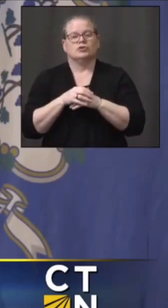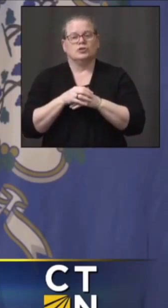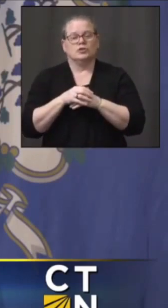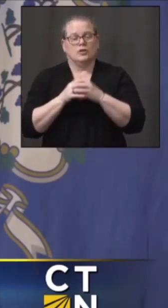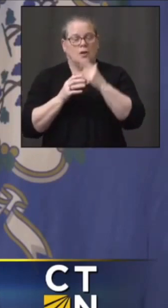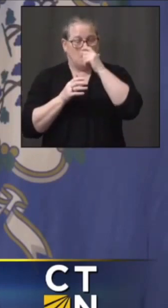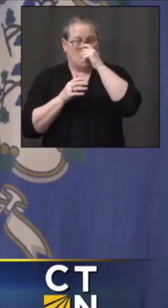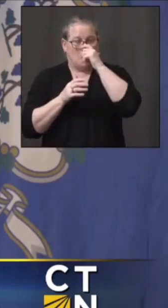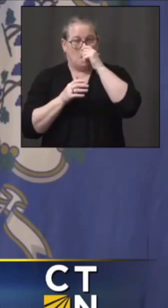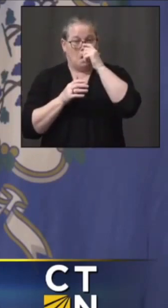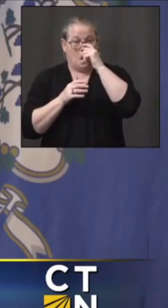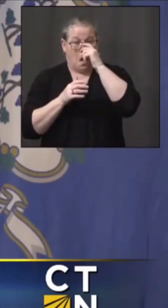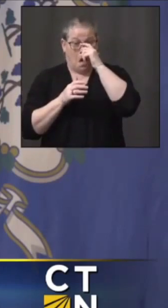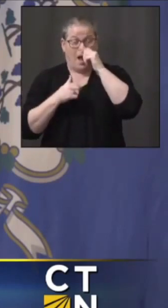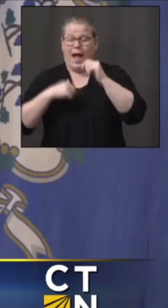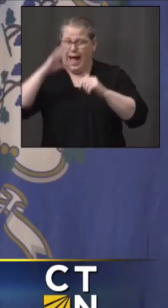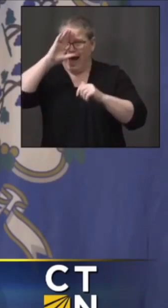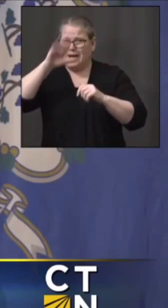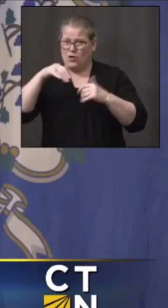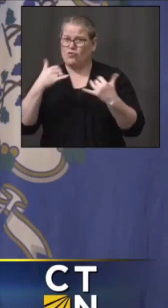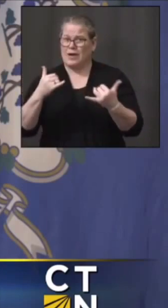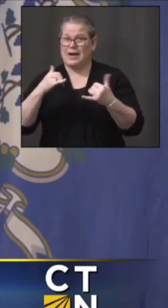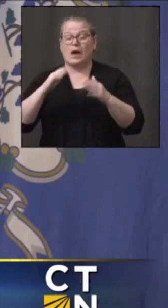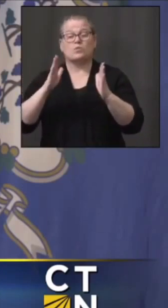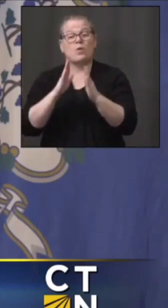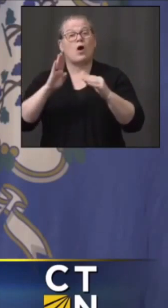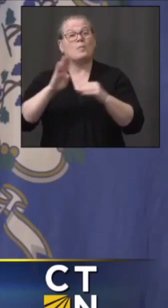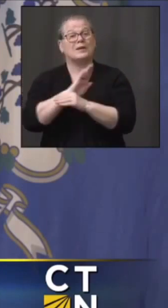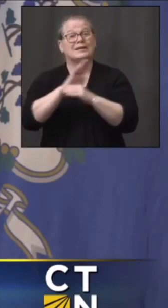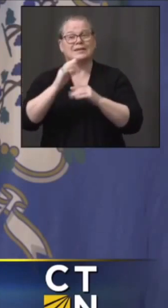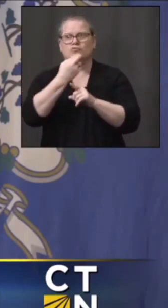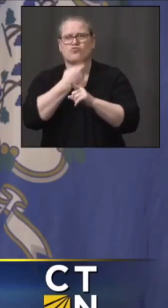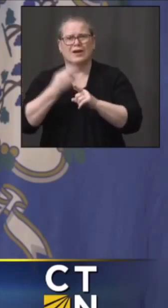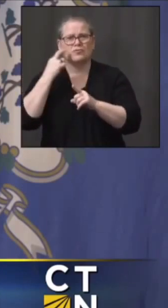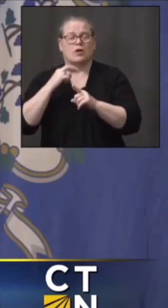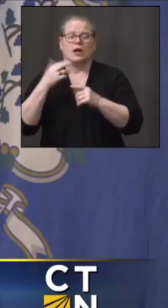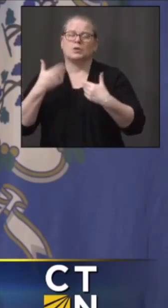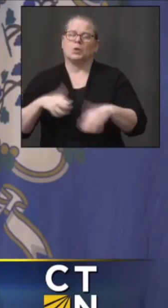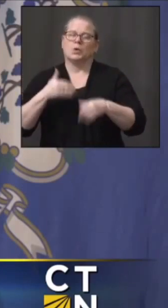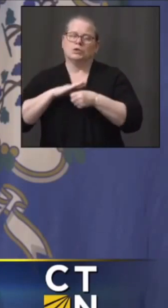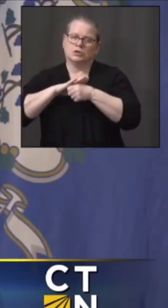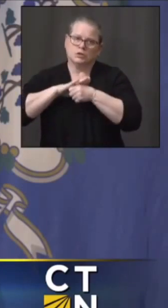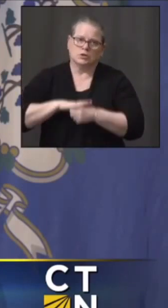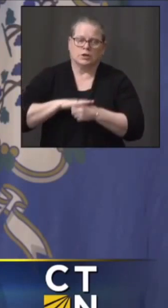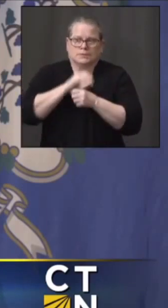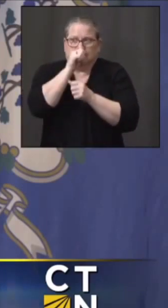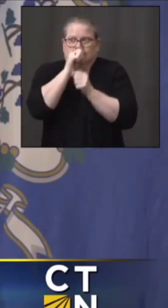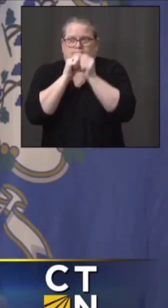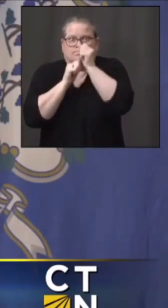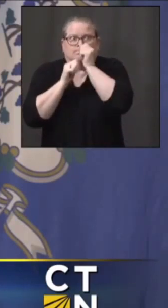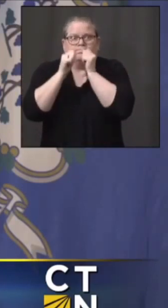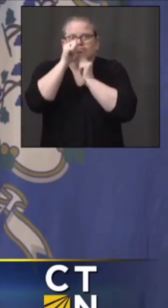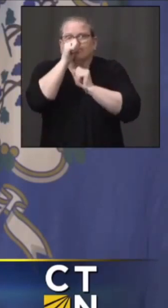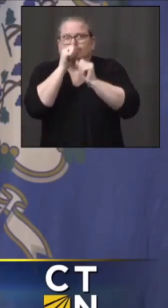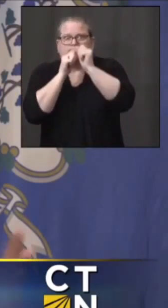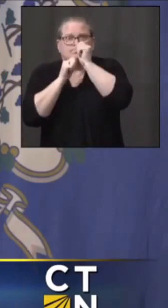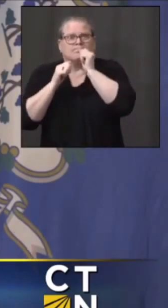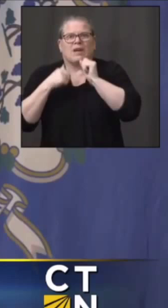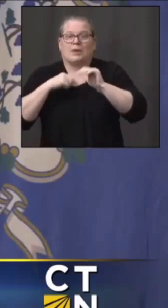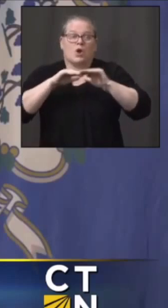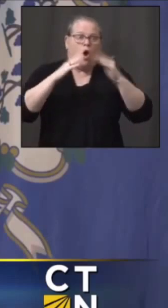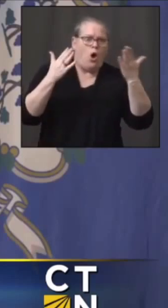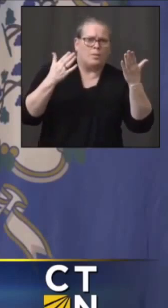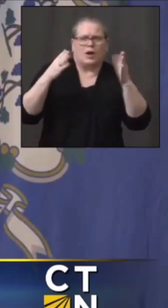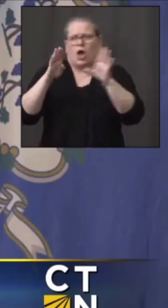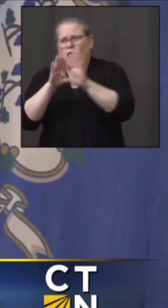the incredible distress that small business, in particular our restaurants, are going through. By the way, you can open them or close them. I hear